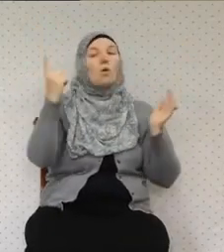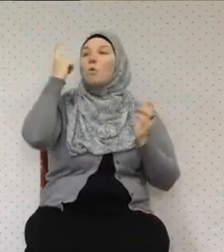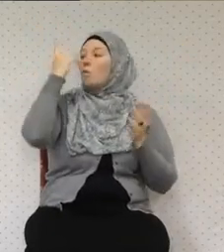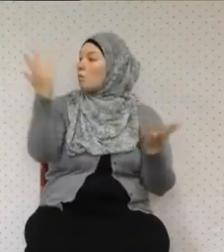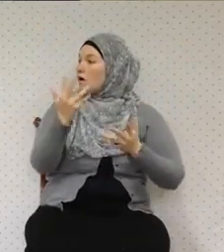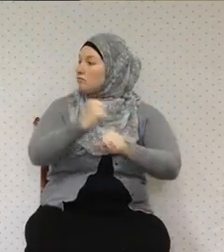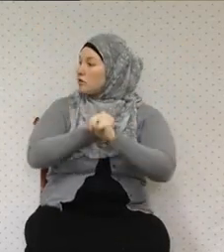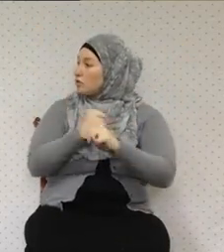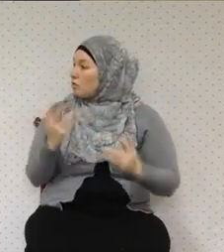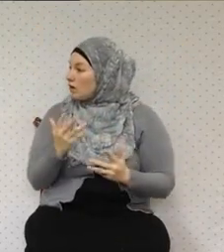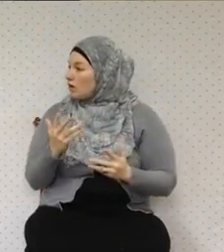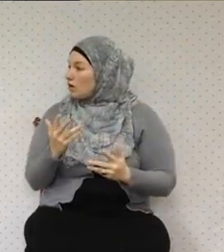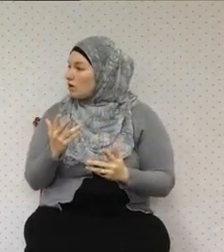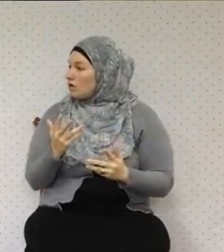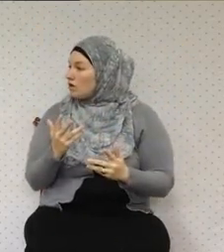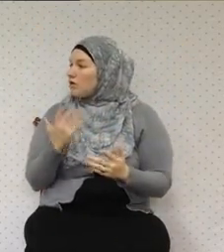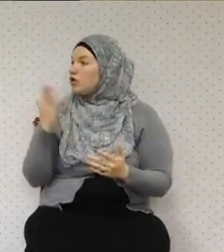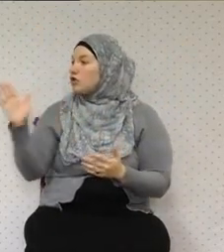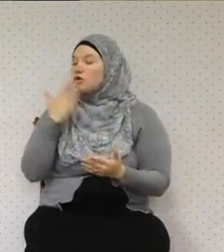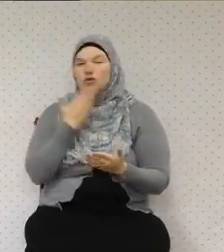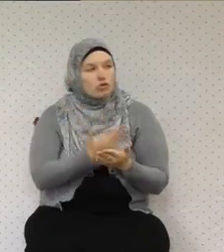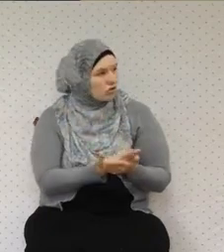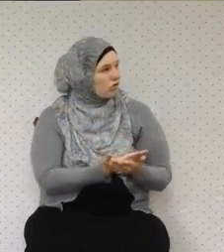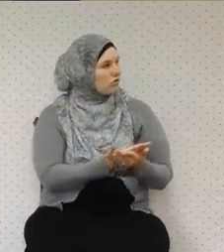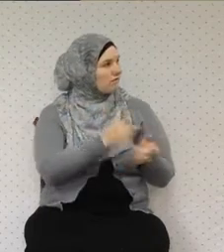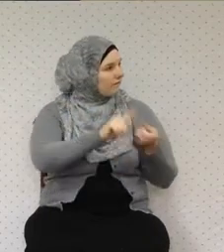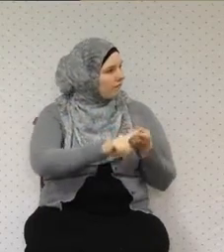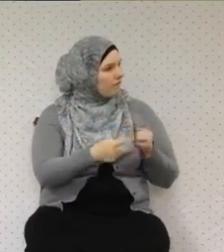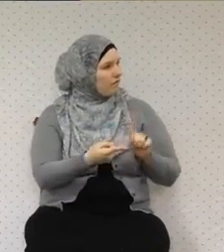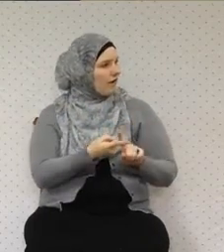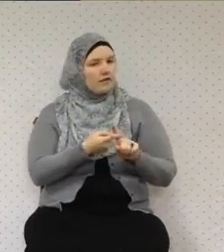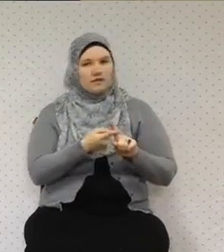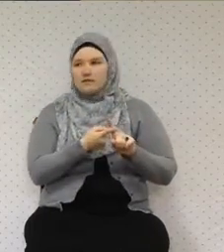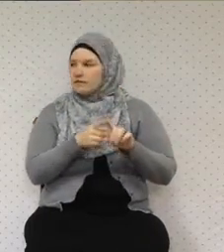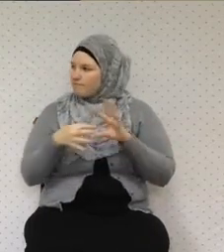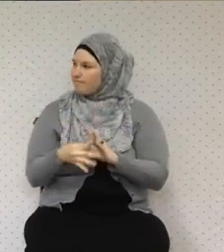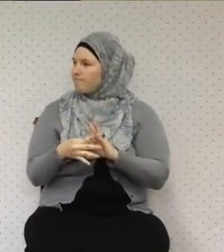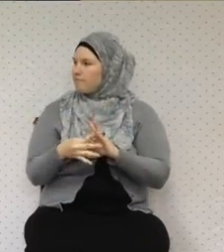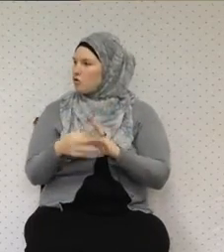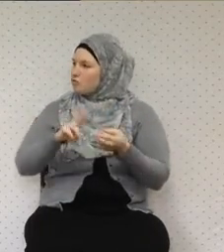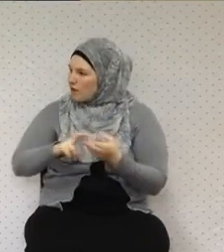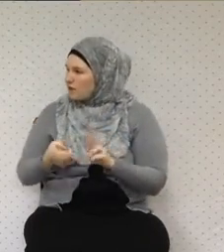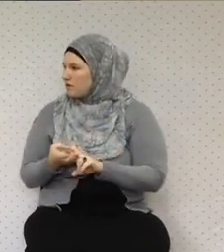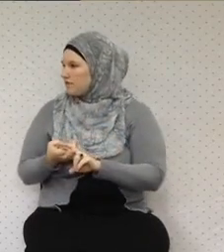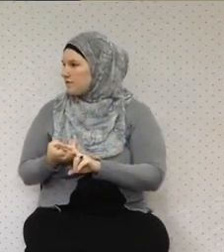protection are your good, righteous neighbors and friends and relatives.